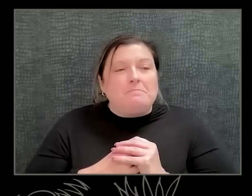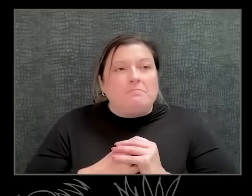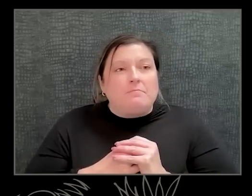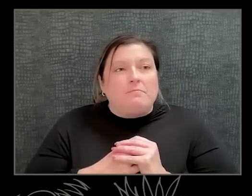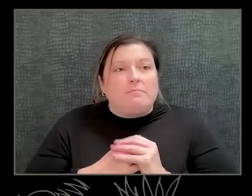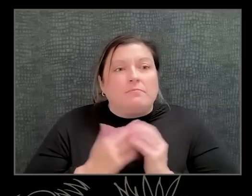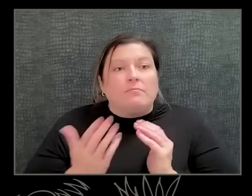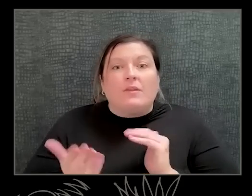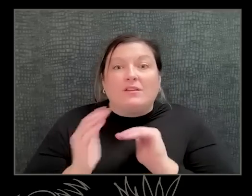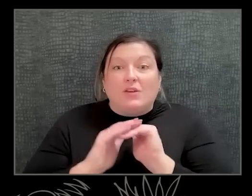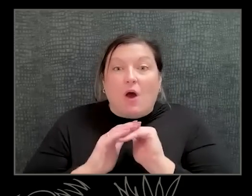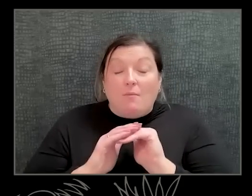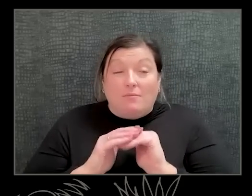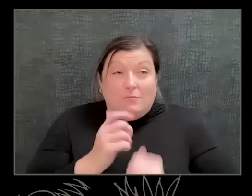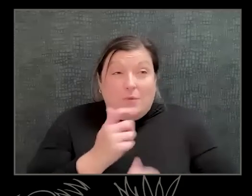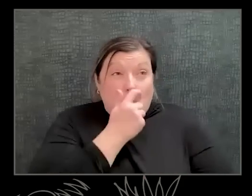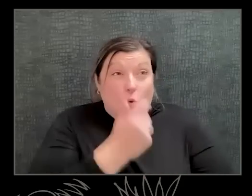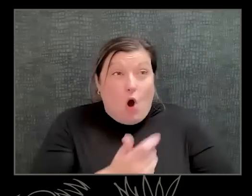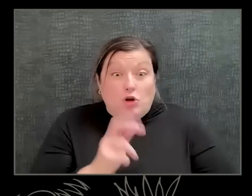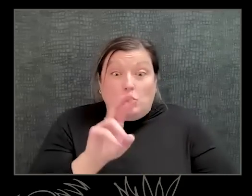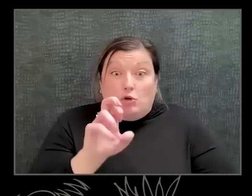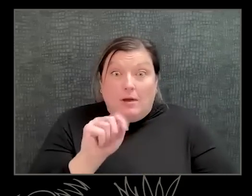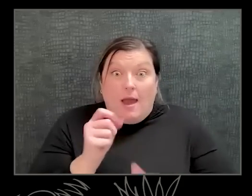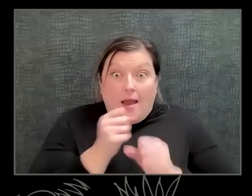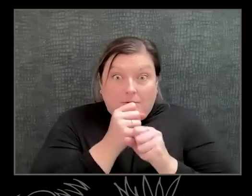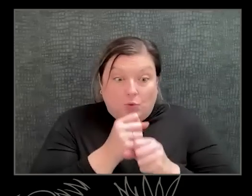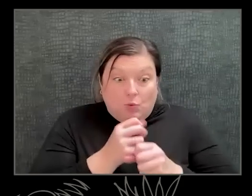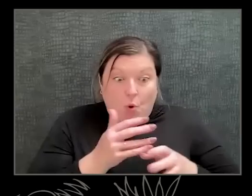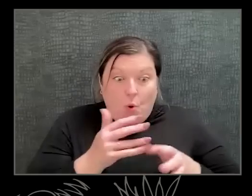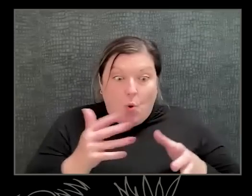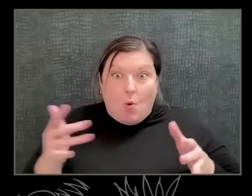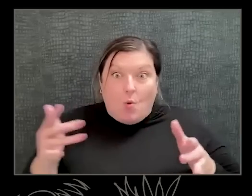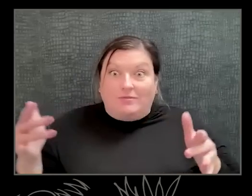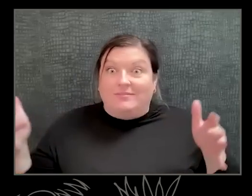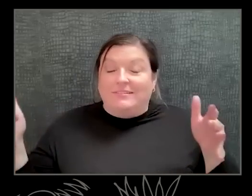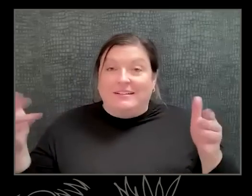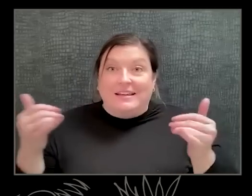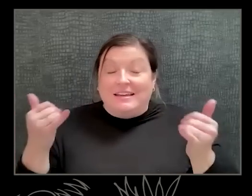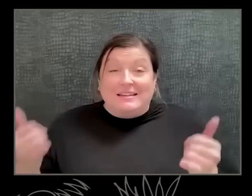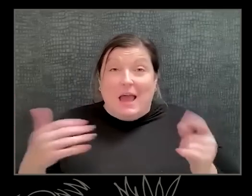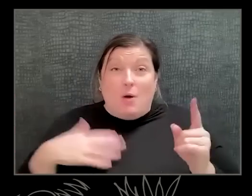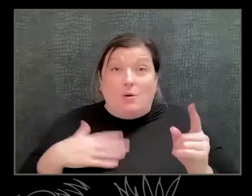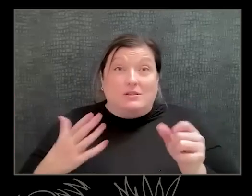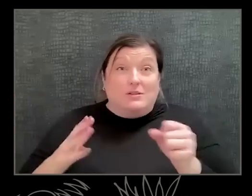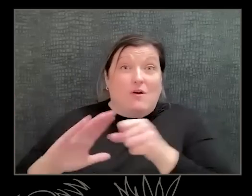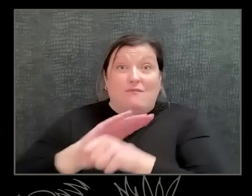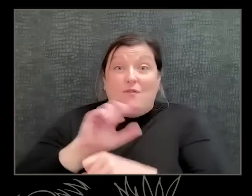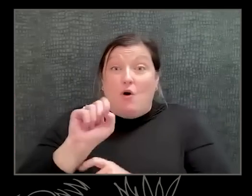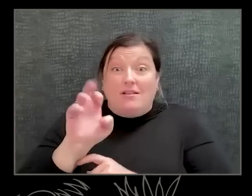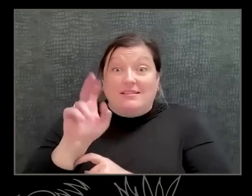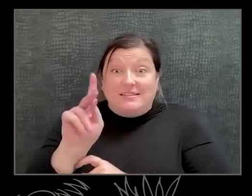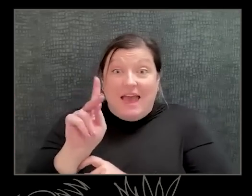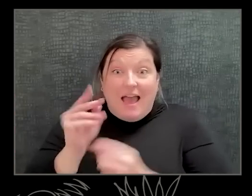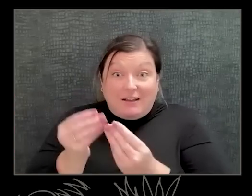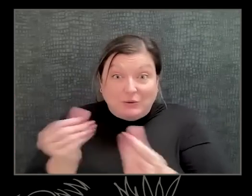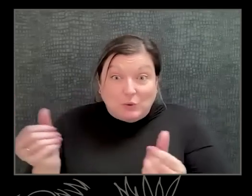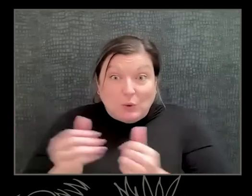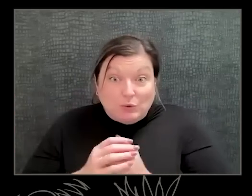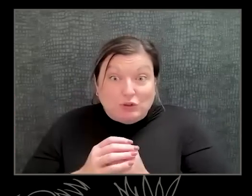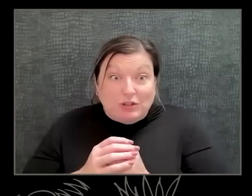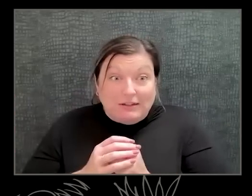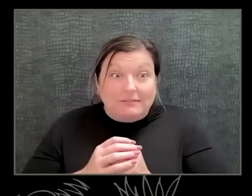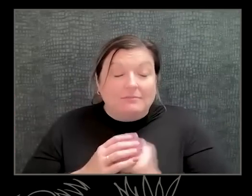watching what React has grown into, now growing into essentially a full stack solution. React devs are becoming more and